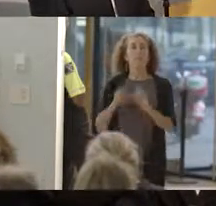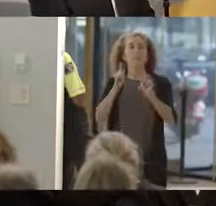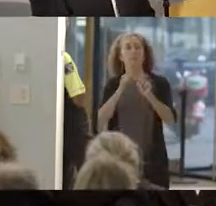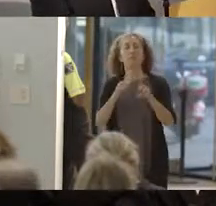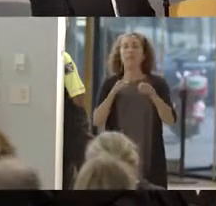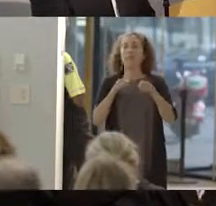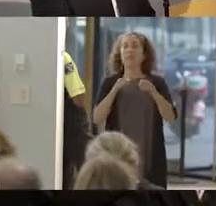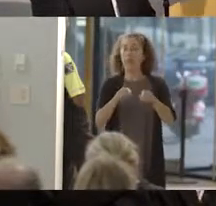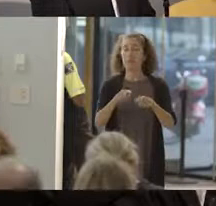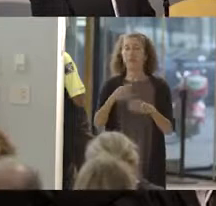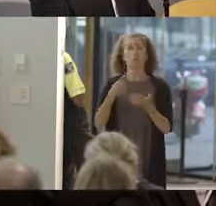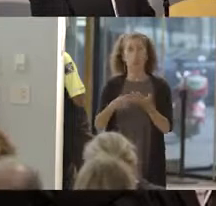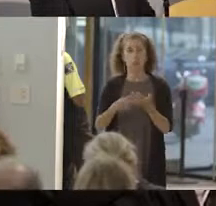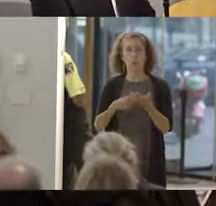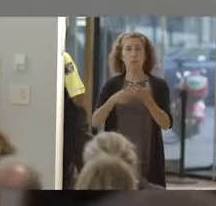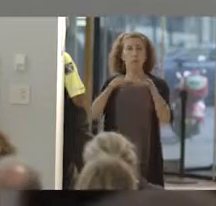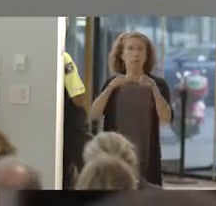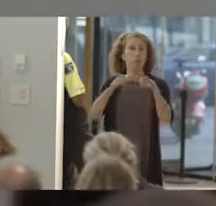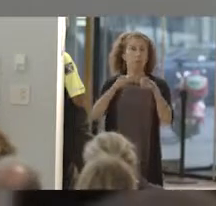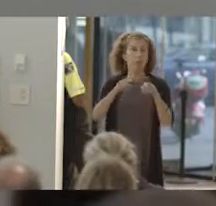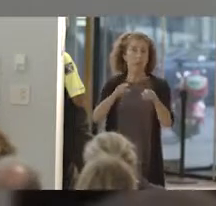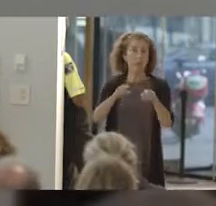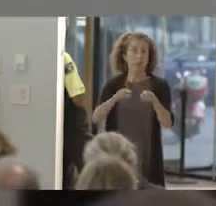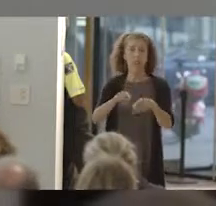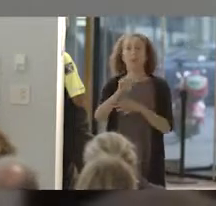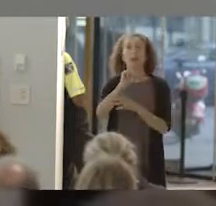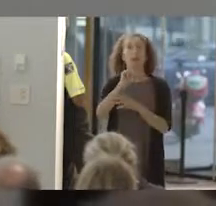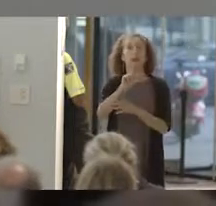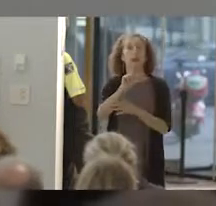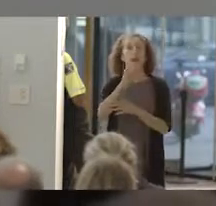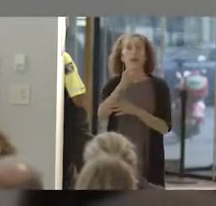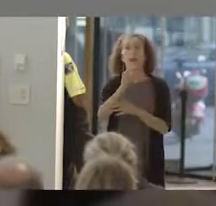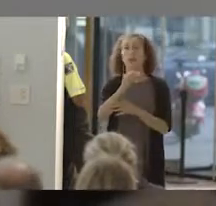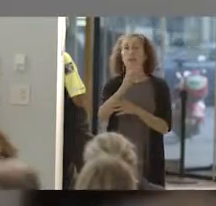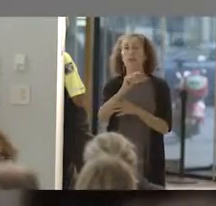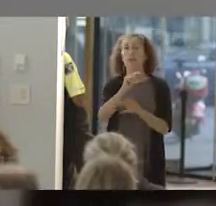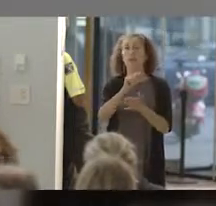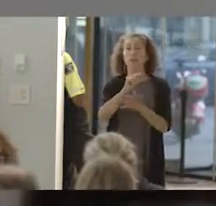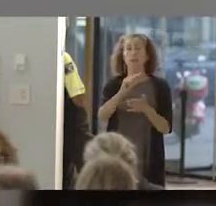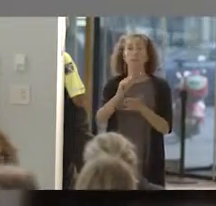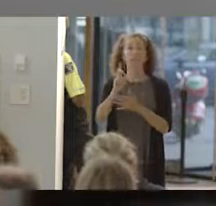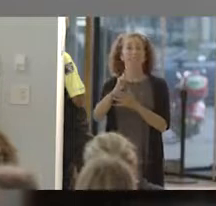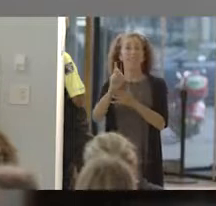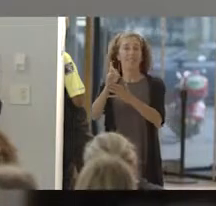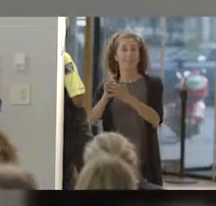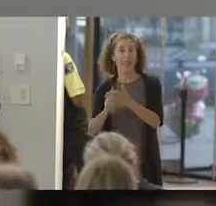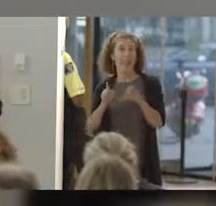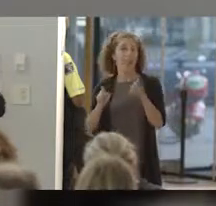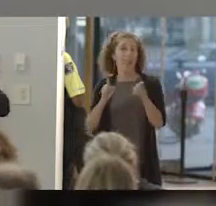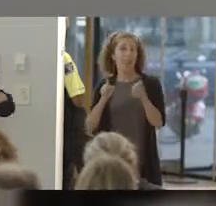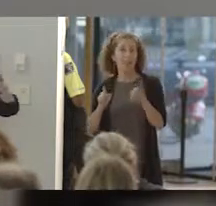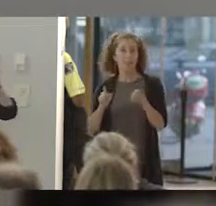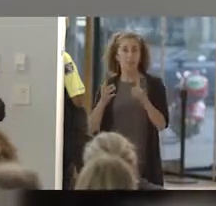when we're trying to distinguish between alignments and design. We're trying to determine where